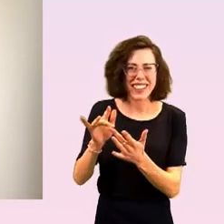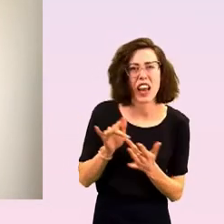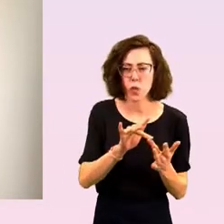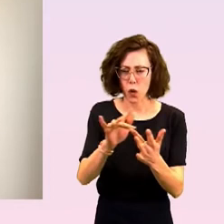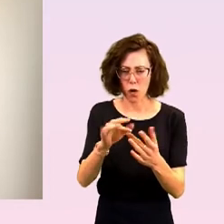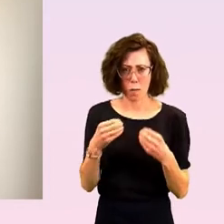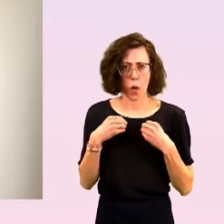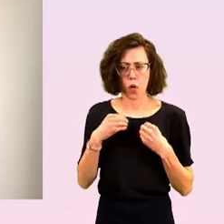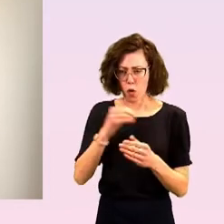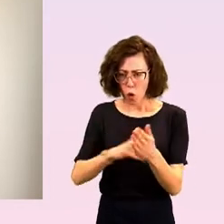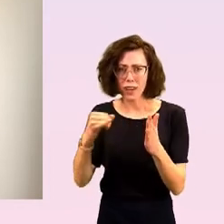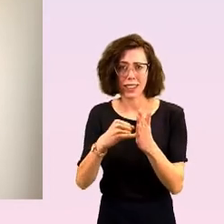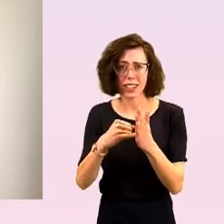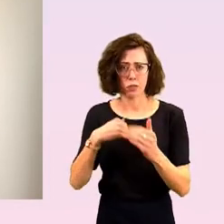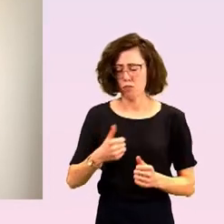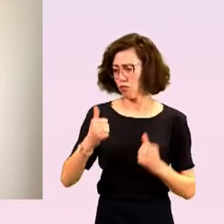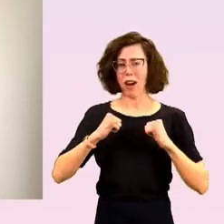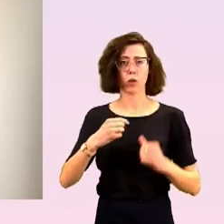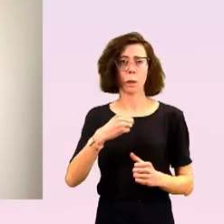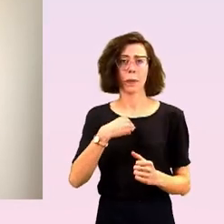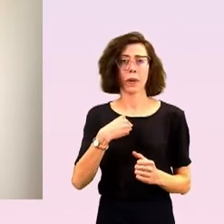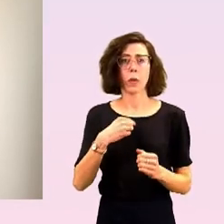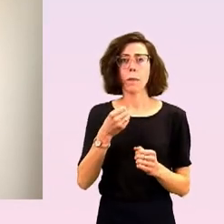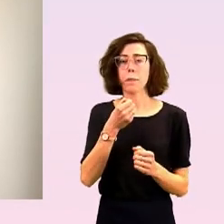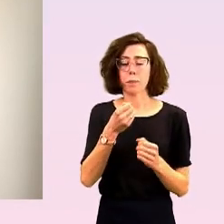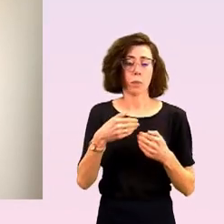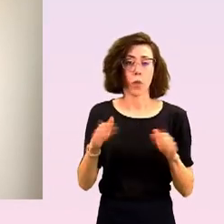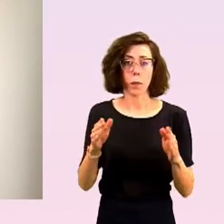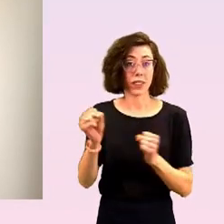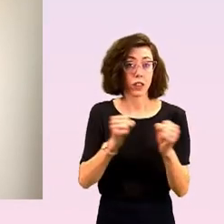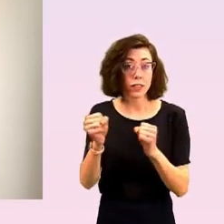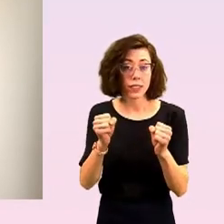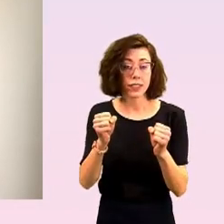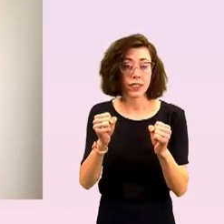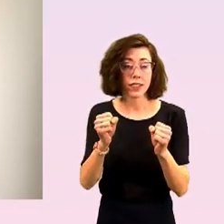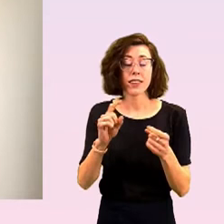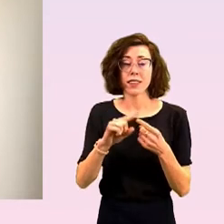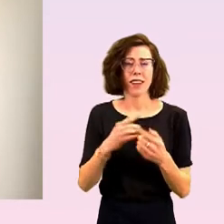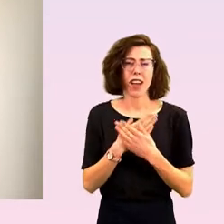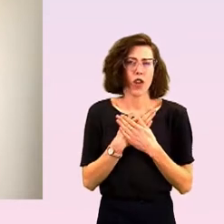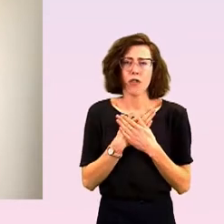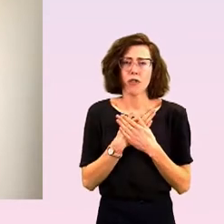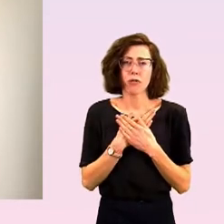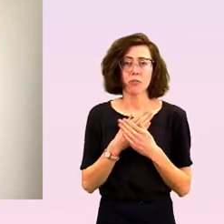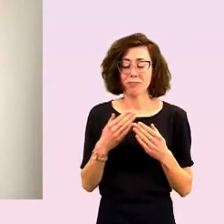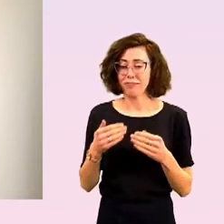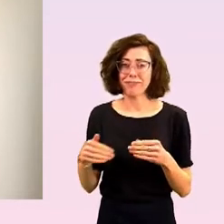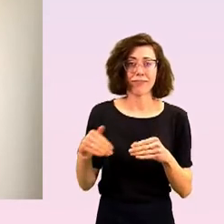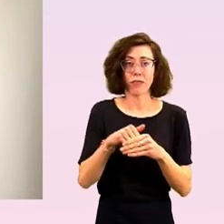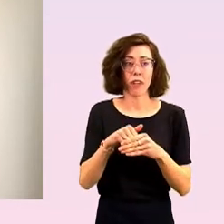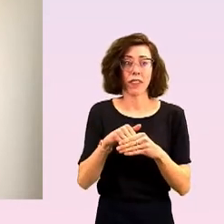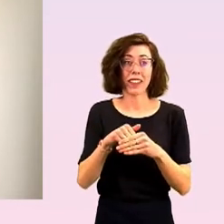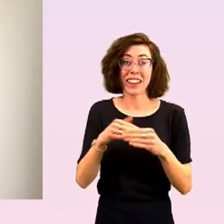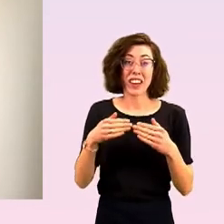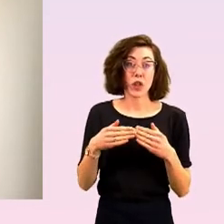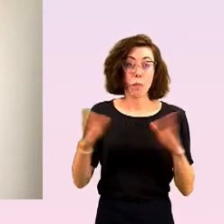organisation. I'm a proud public servant. I like the public service. I love being part of the public service. And I love being part of the public service as a great big gay.